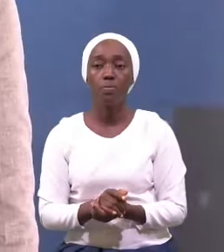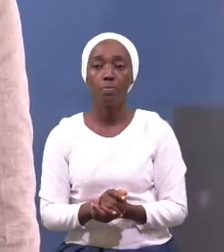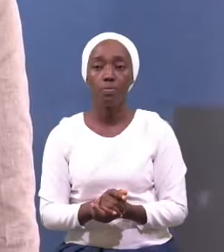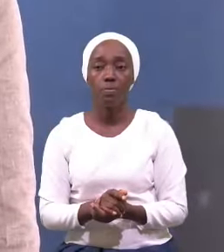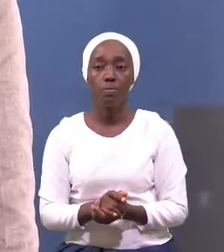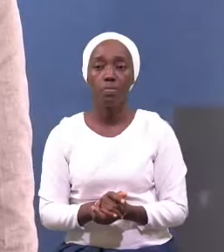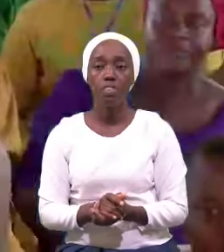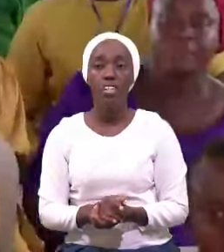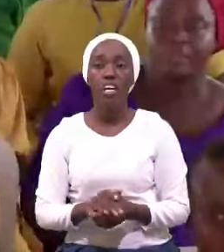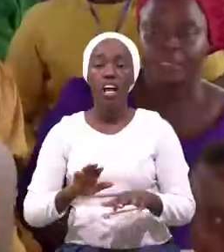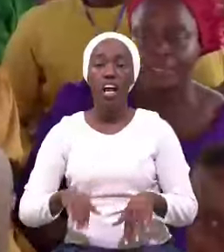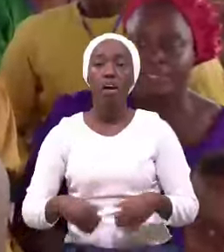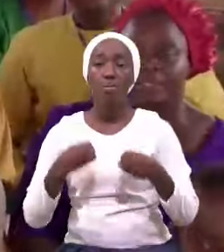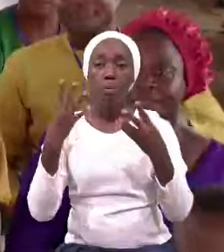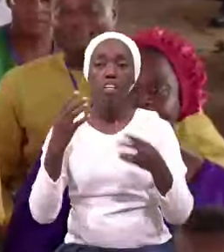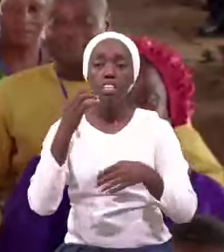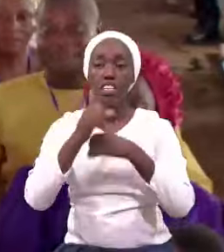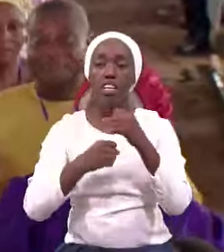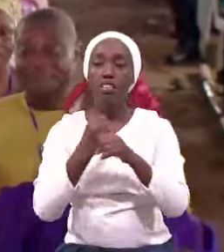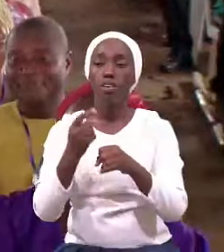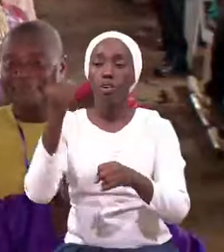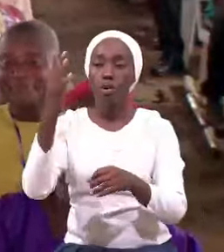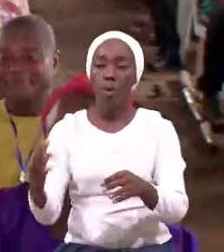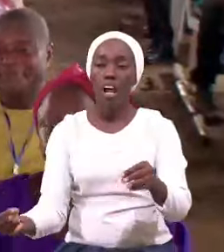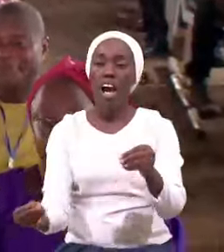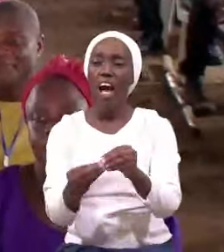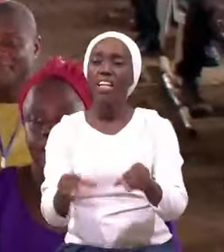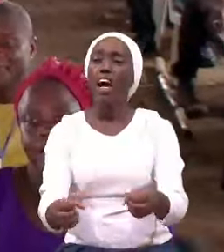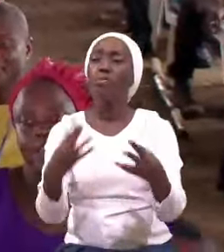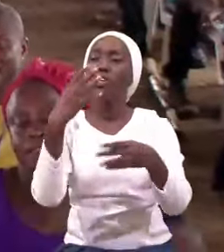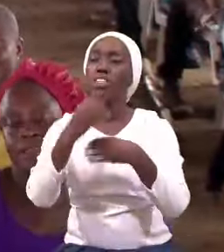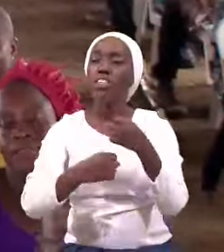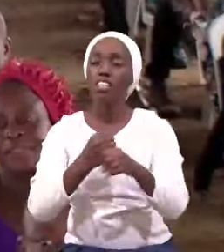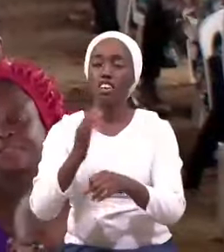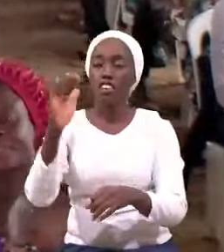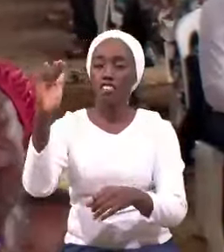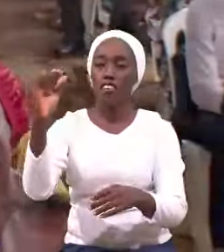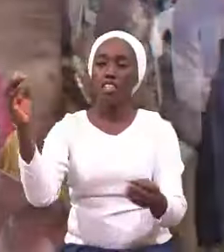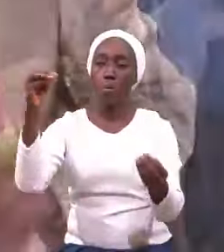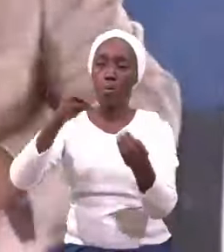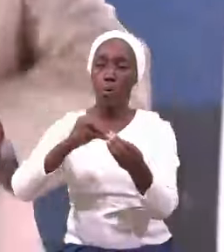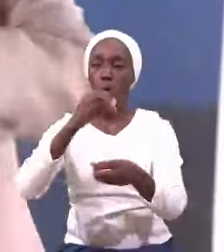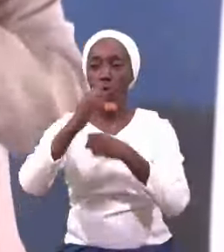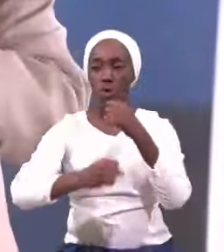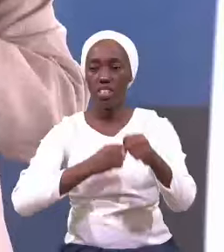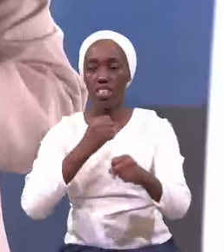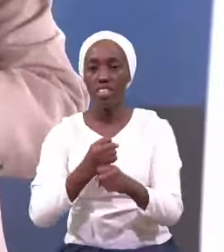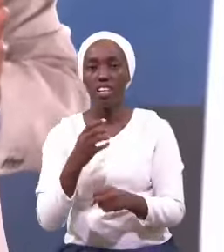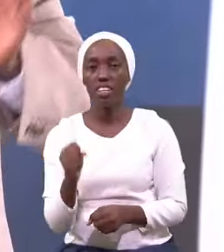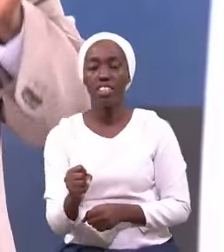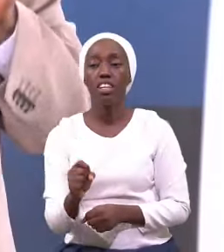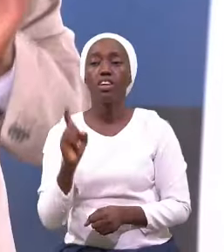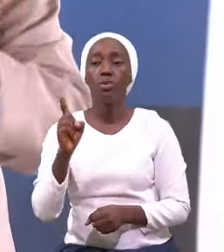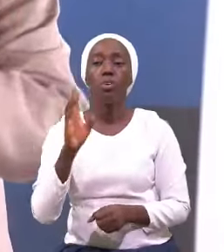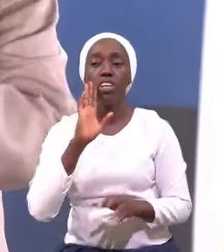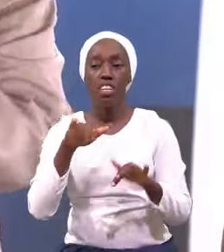anymore. How many years? How many years? He will give you enough